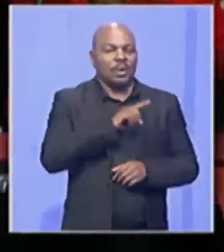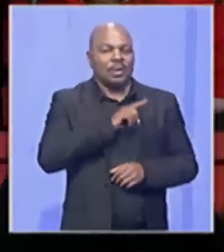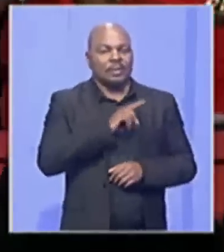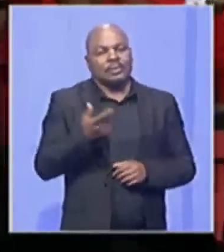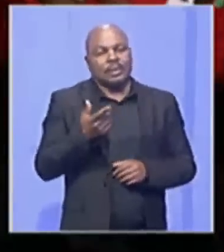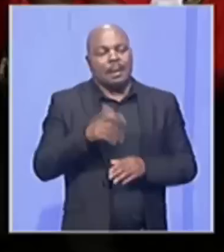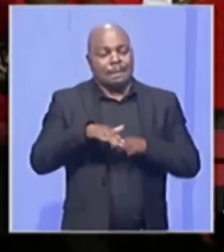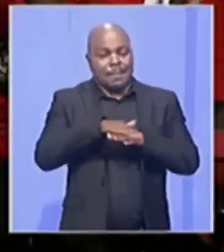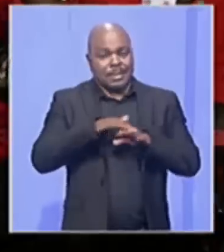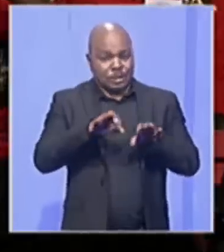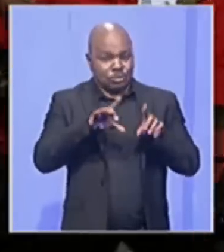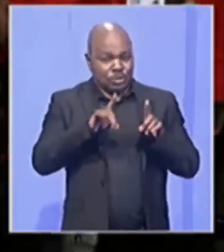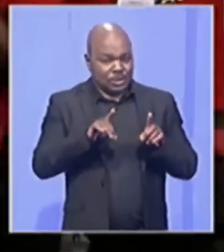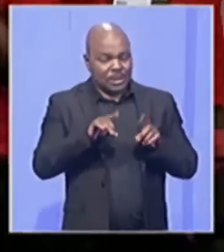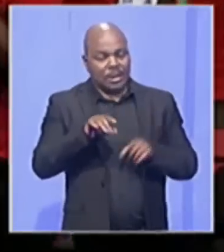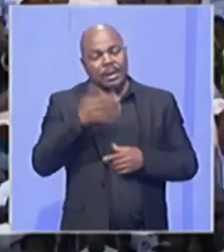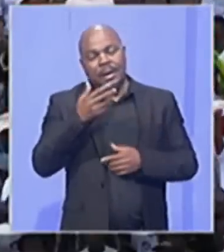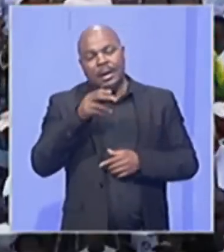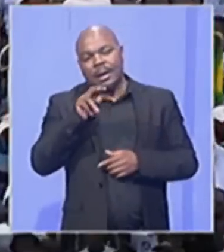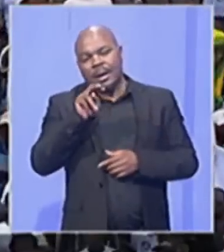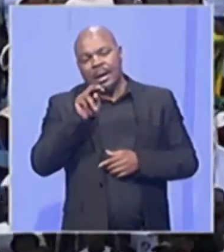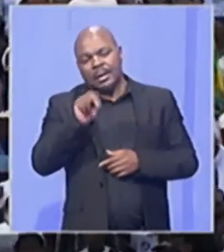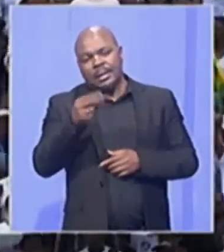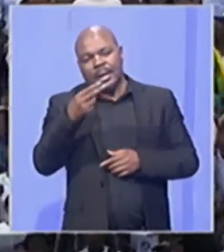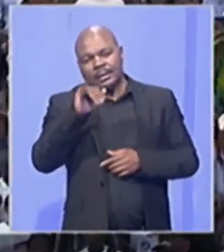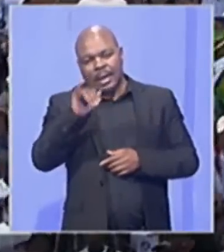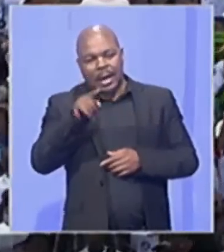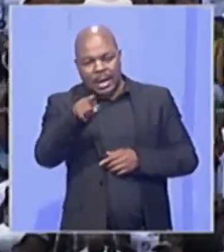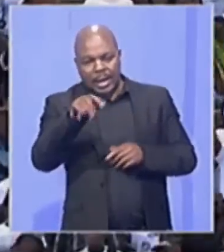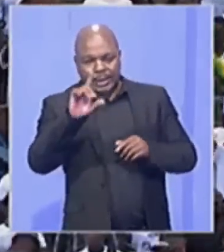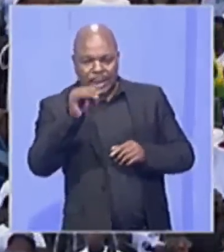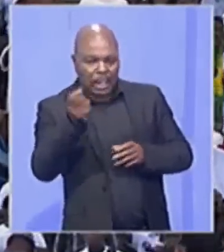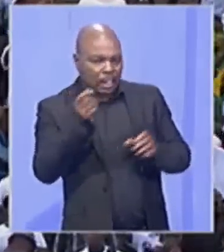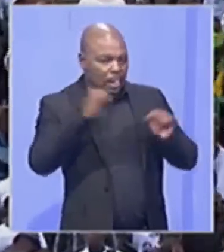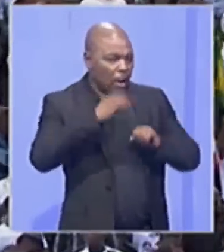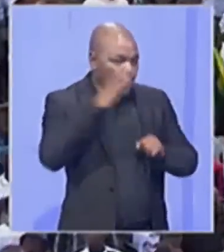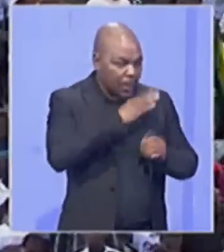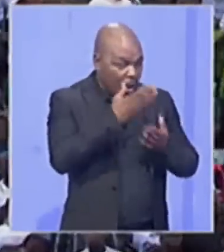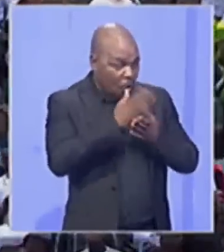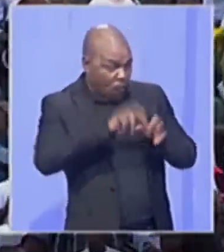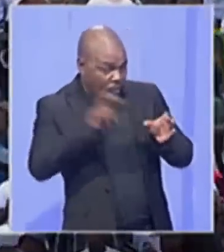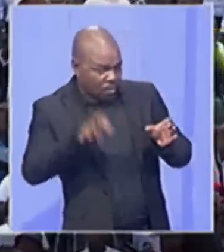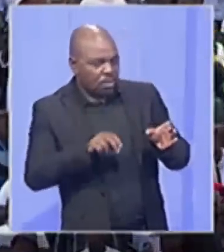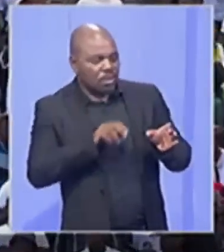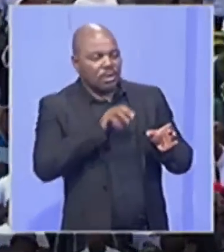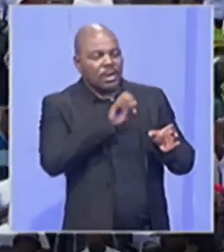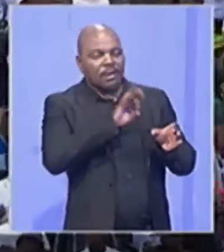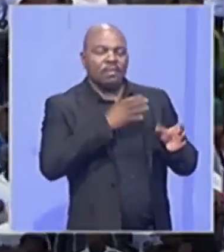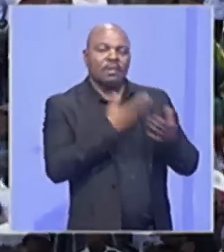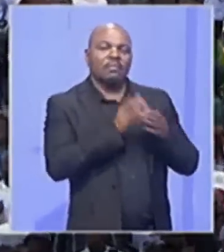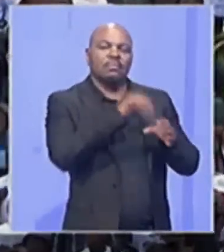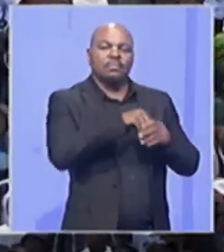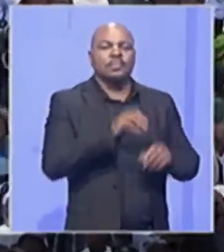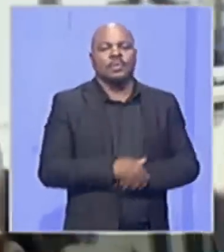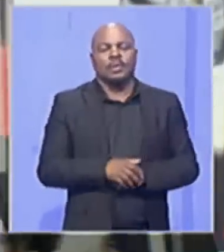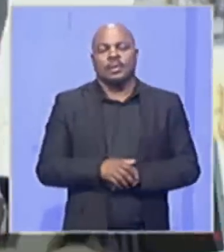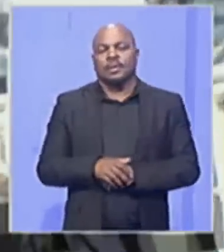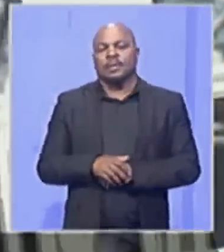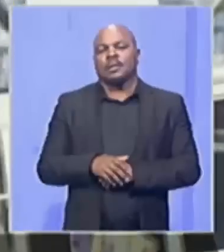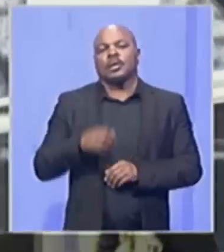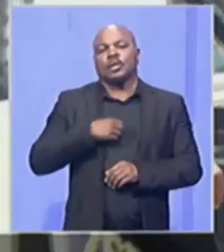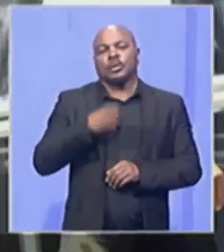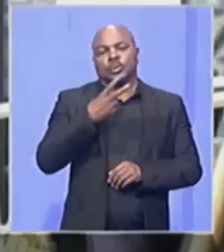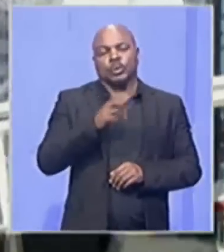ya motheo le NHI. Athe ka ho le leng ka la 16 Tshitwe selemong sa